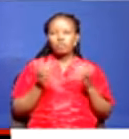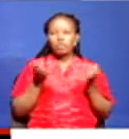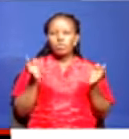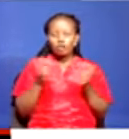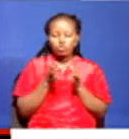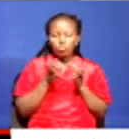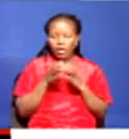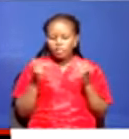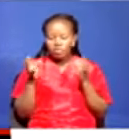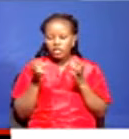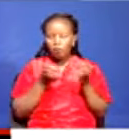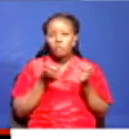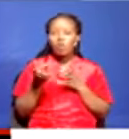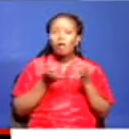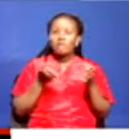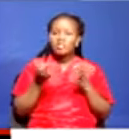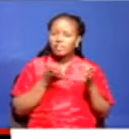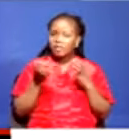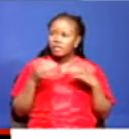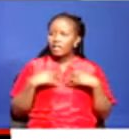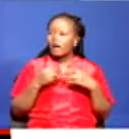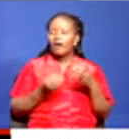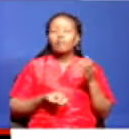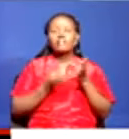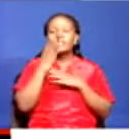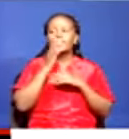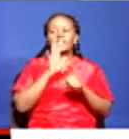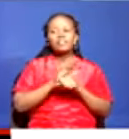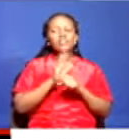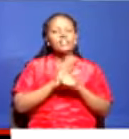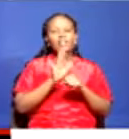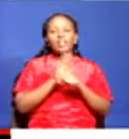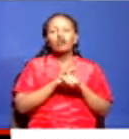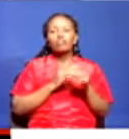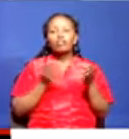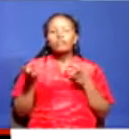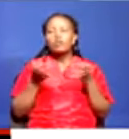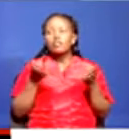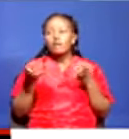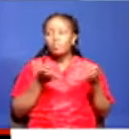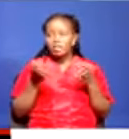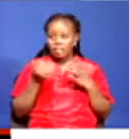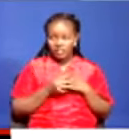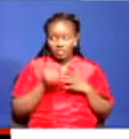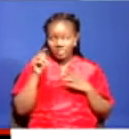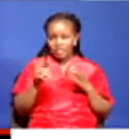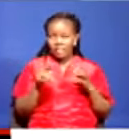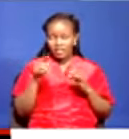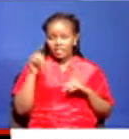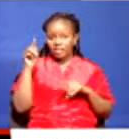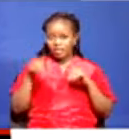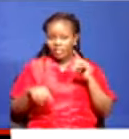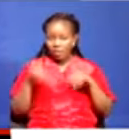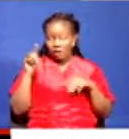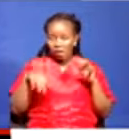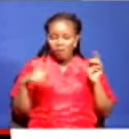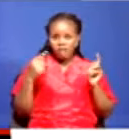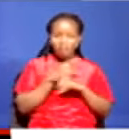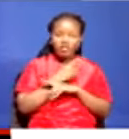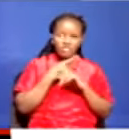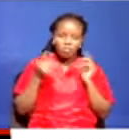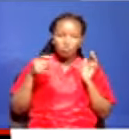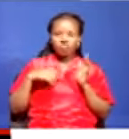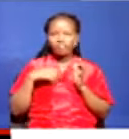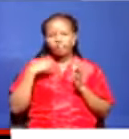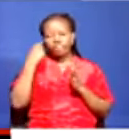has created a lot of businesses that varies from mining,